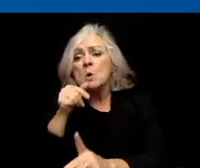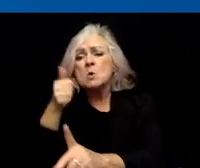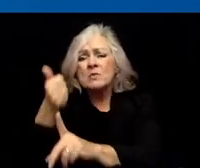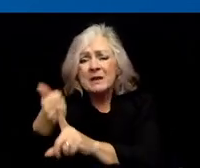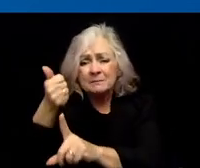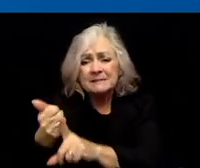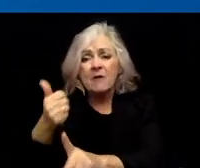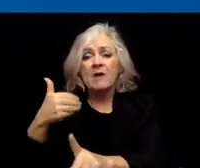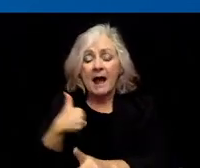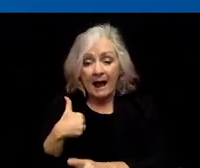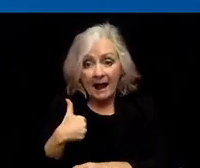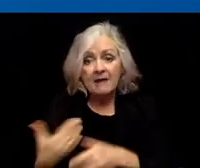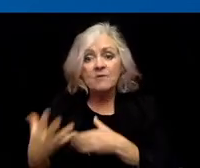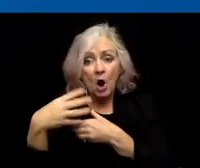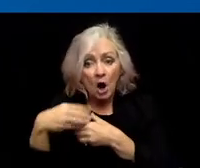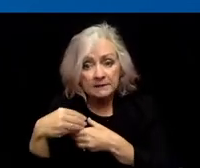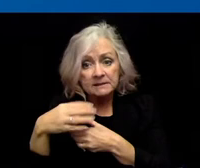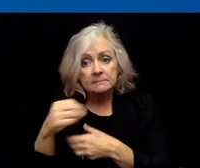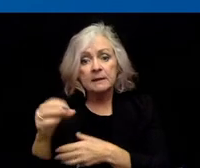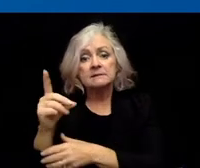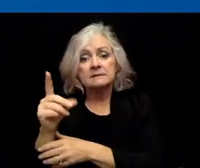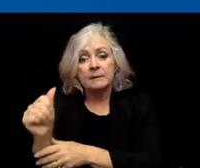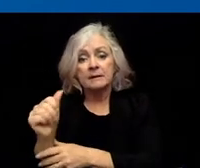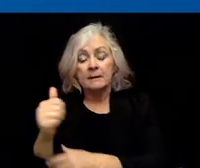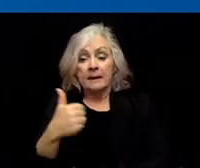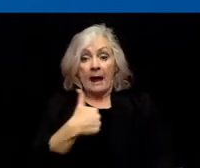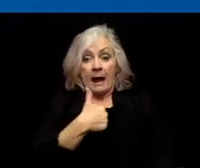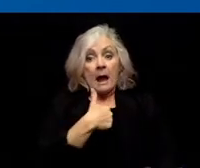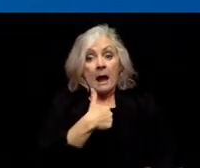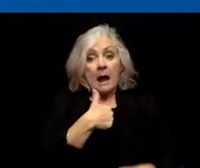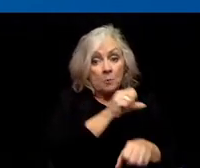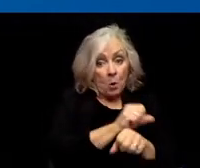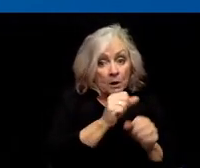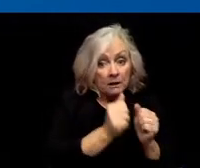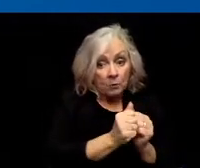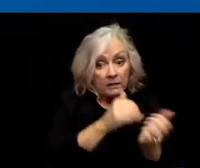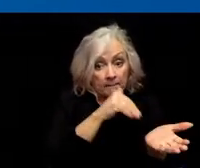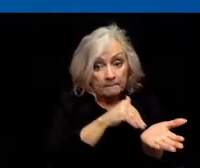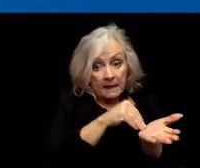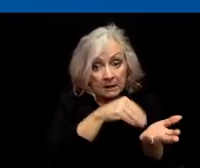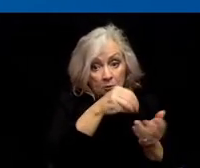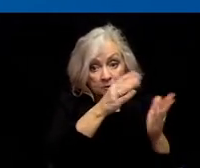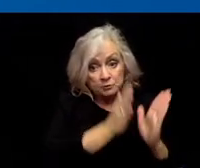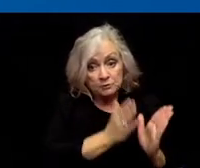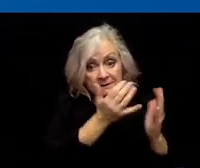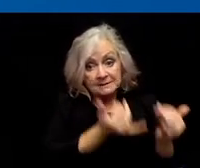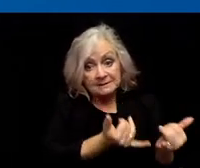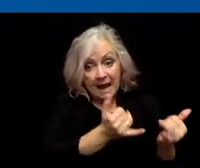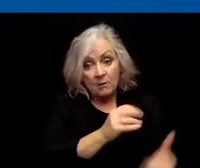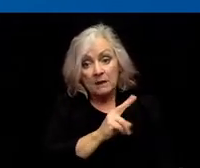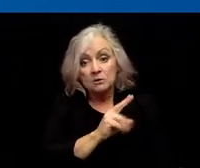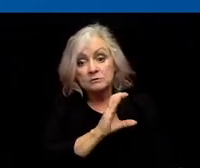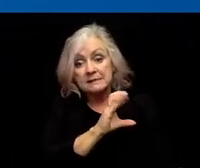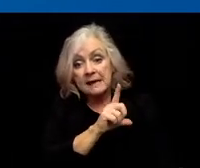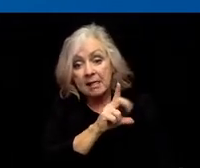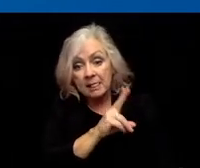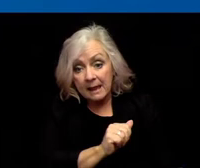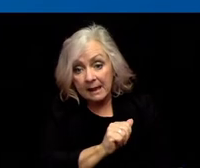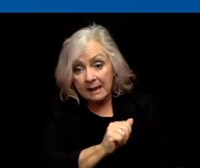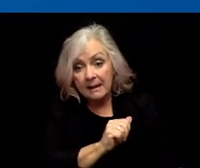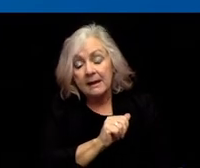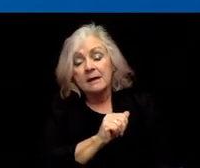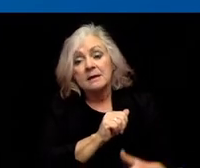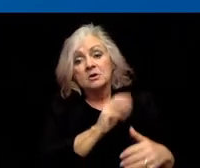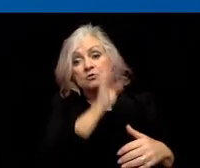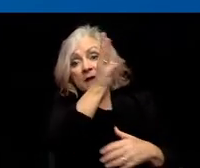UCLA with medical students here in creating a curriculum really focused on the